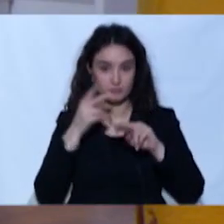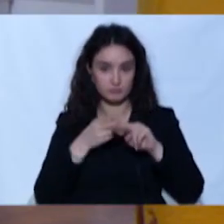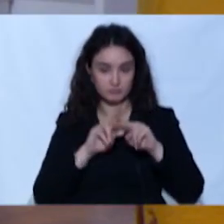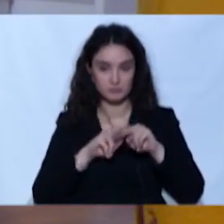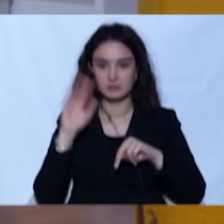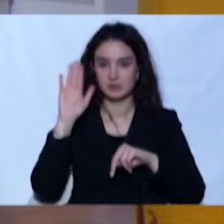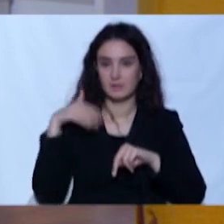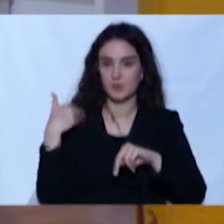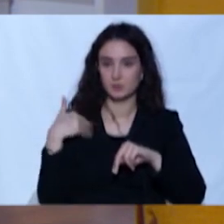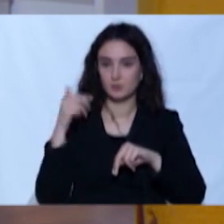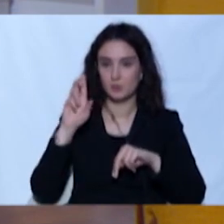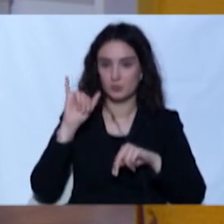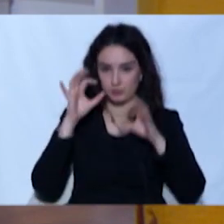hello."